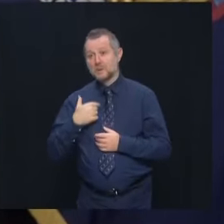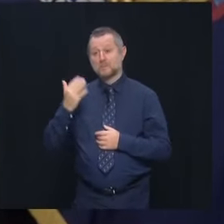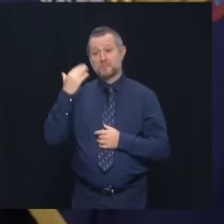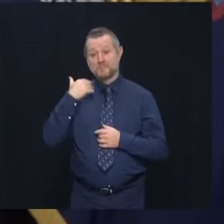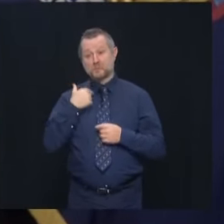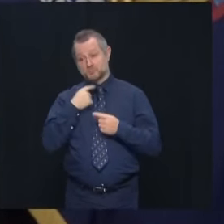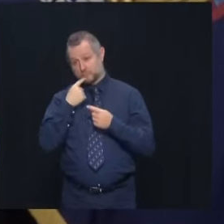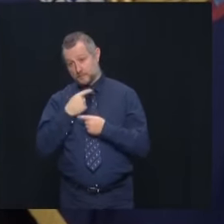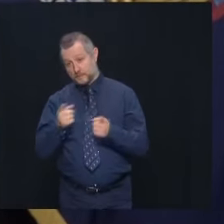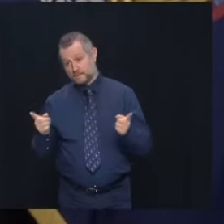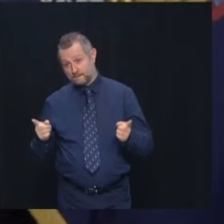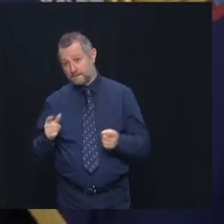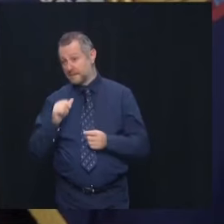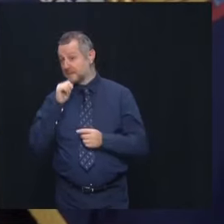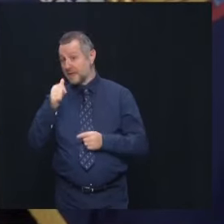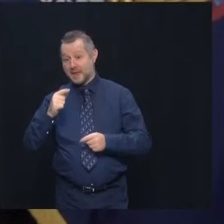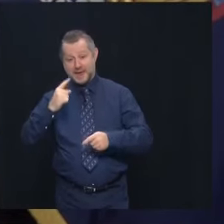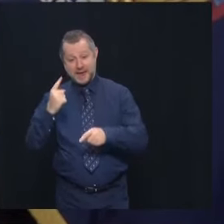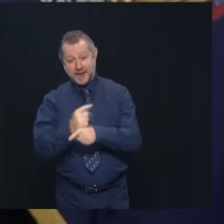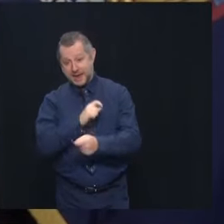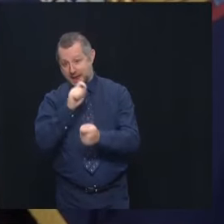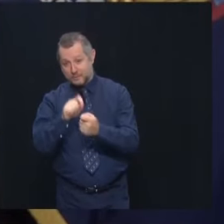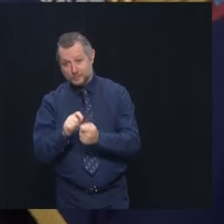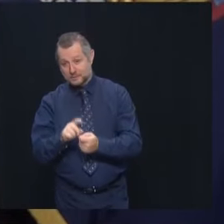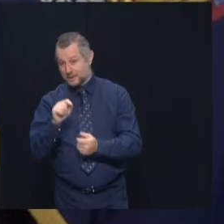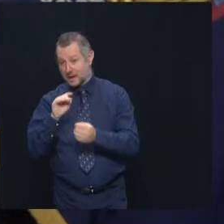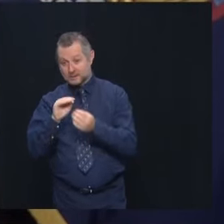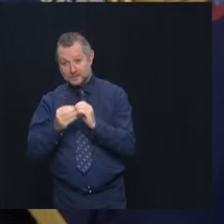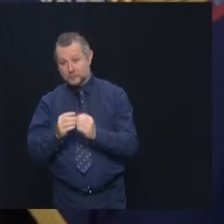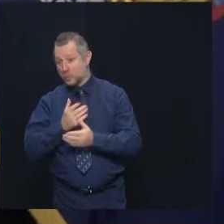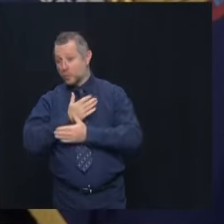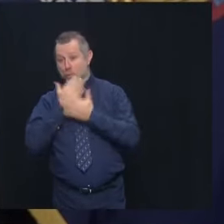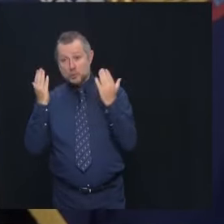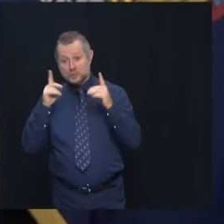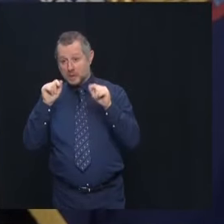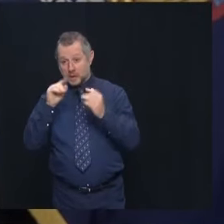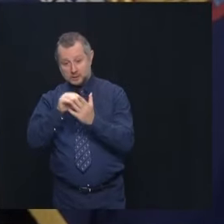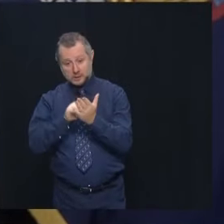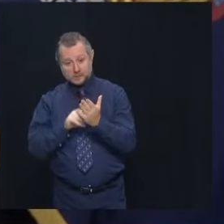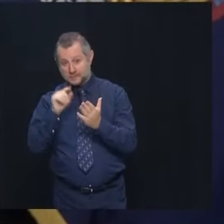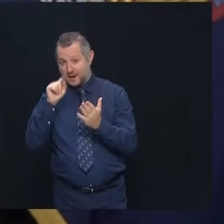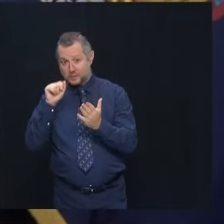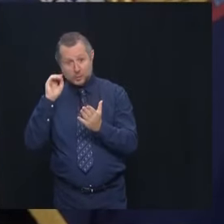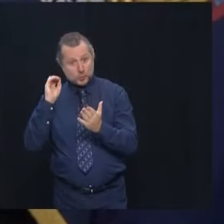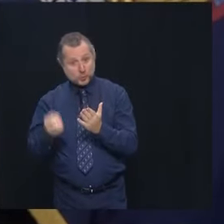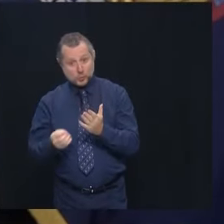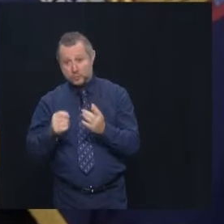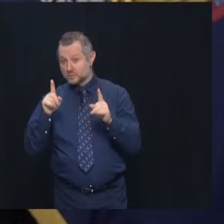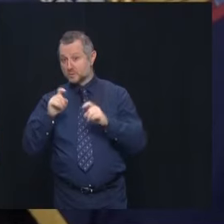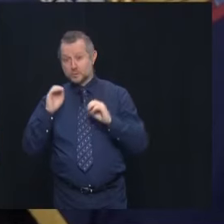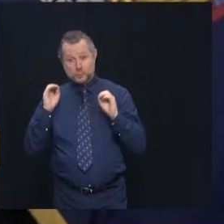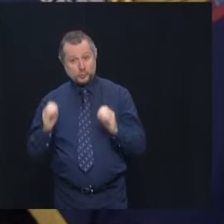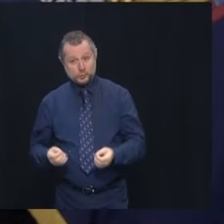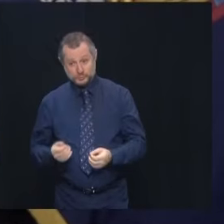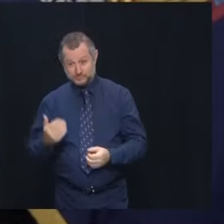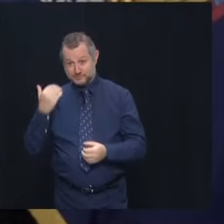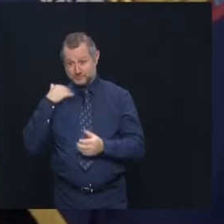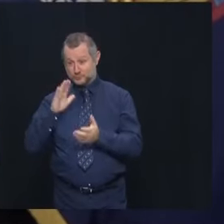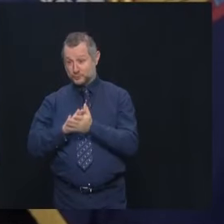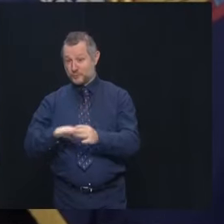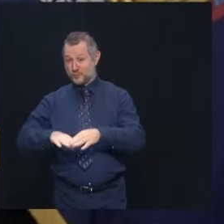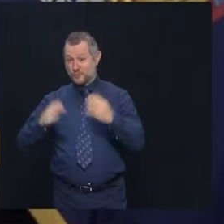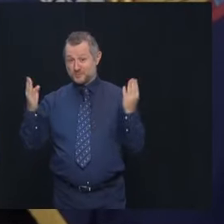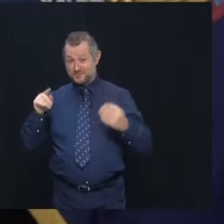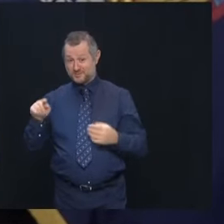We didn't say inadequate data. There is no data. These schools opened and have done